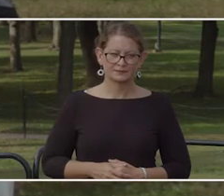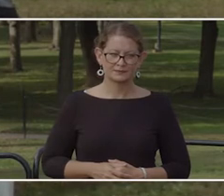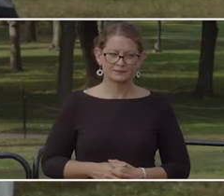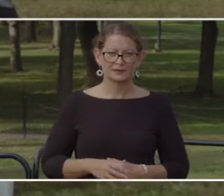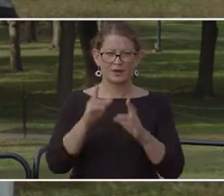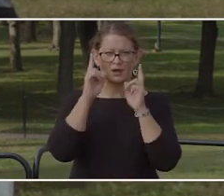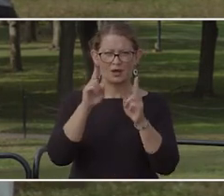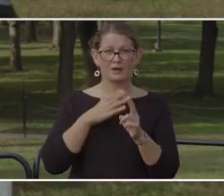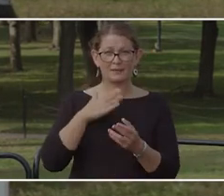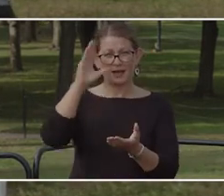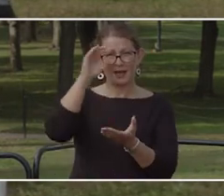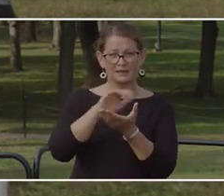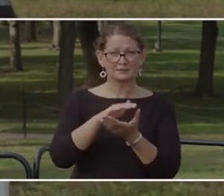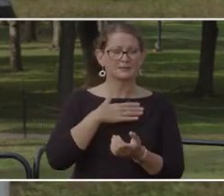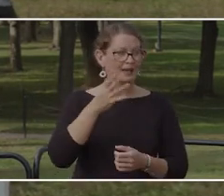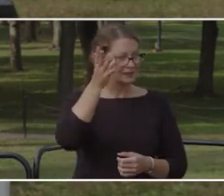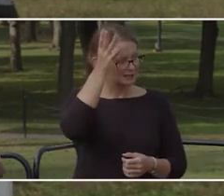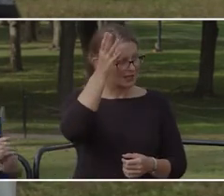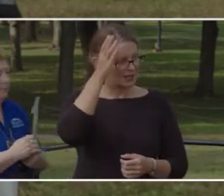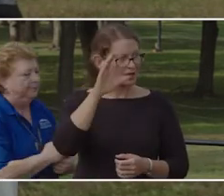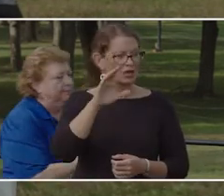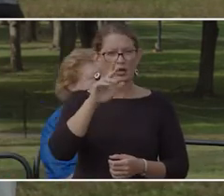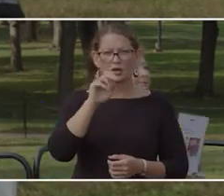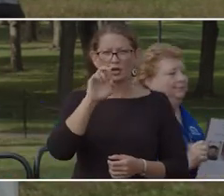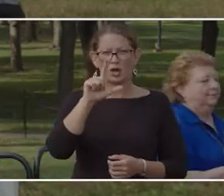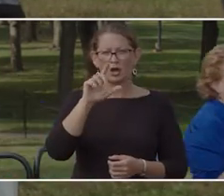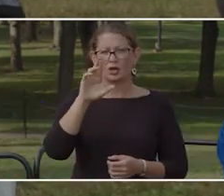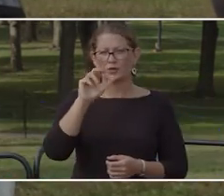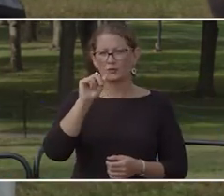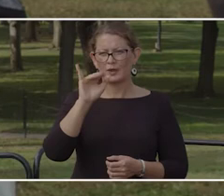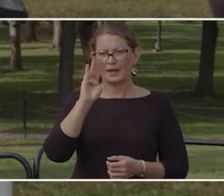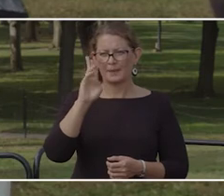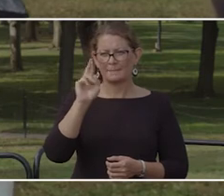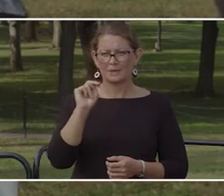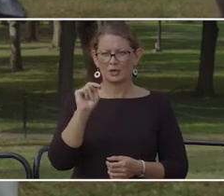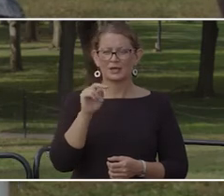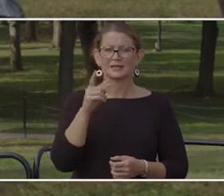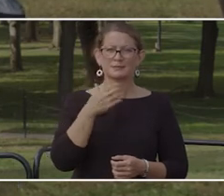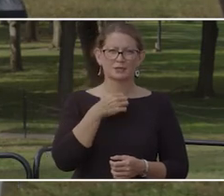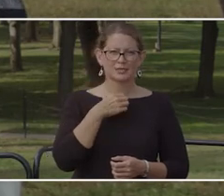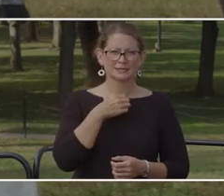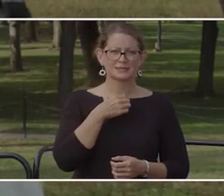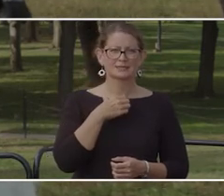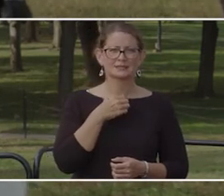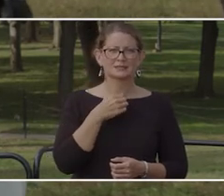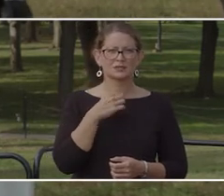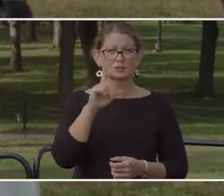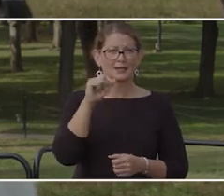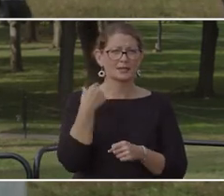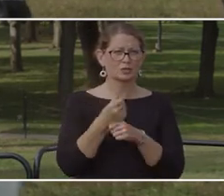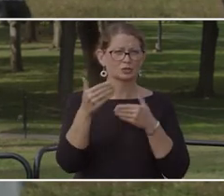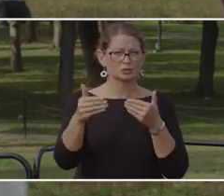In honor of my husband, my dad, Harley L. Rayburn. He was in the Marines for 20